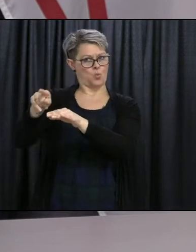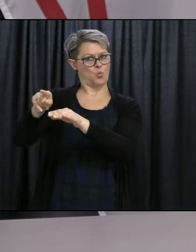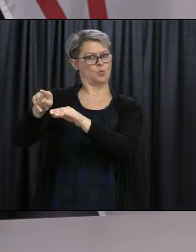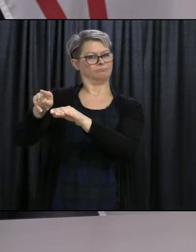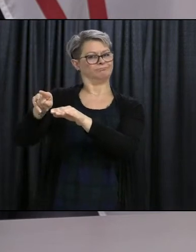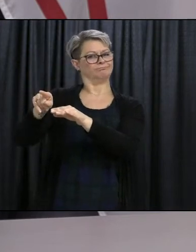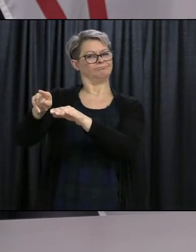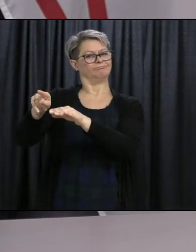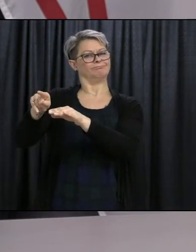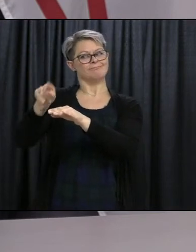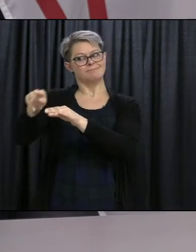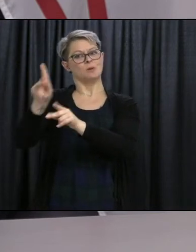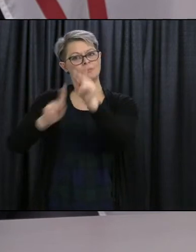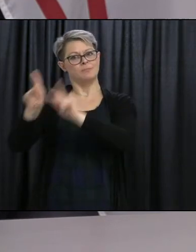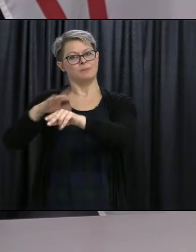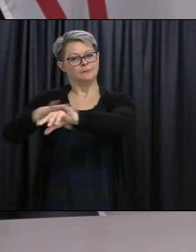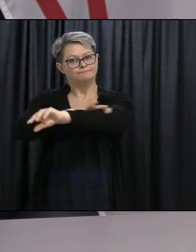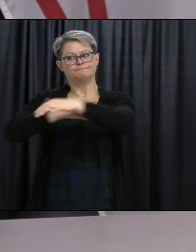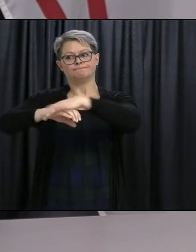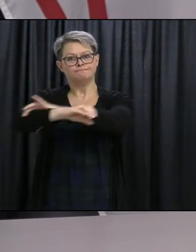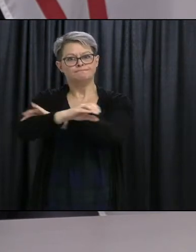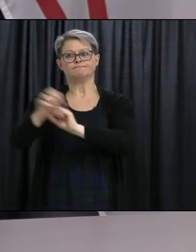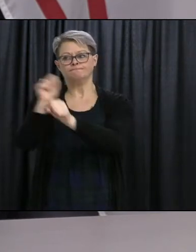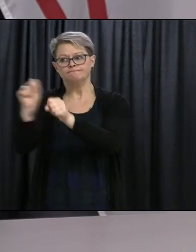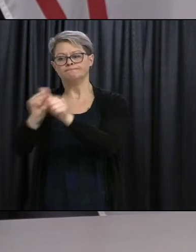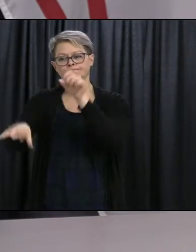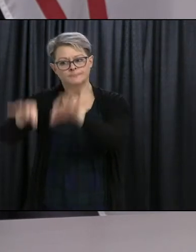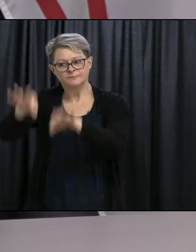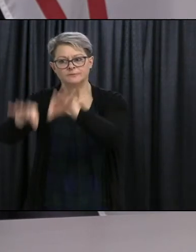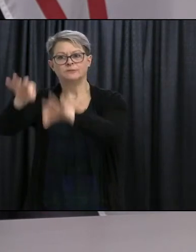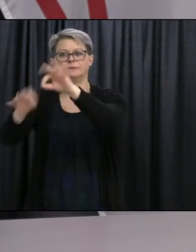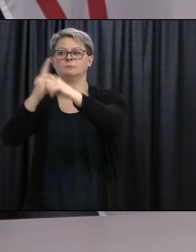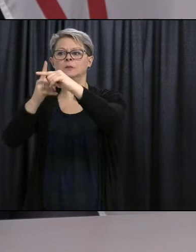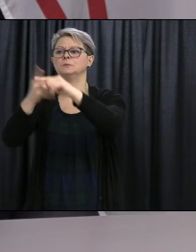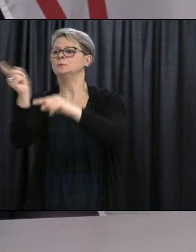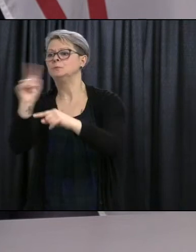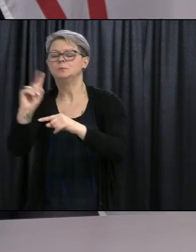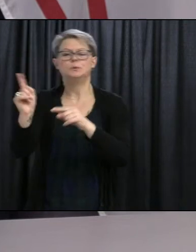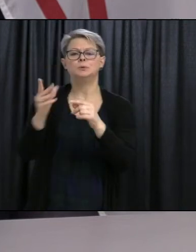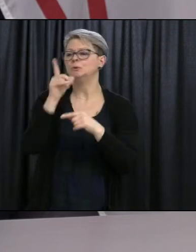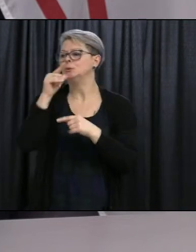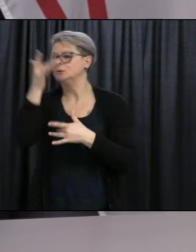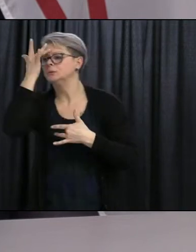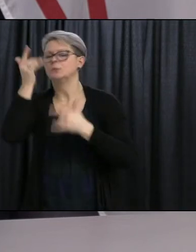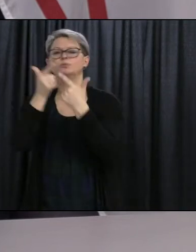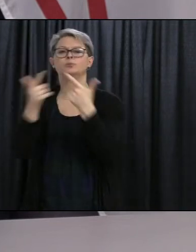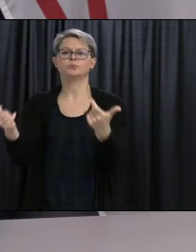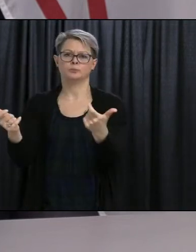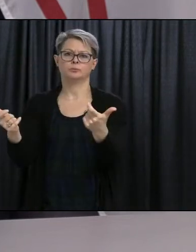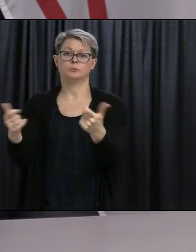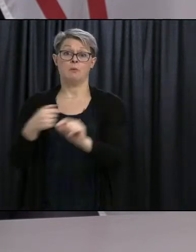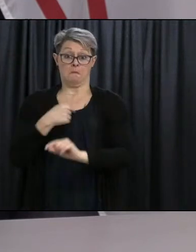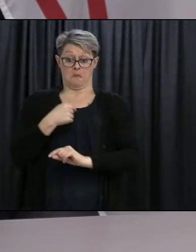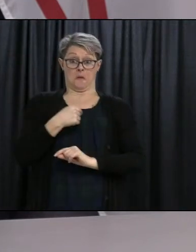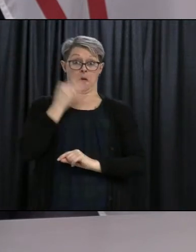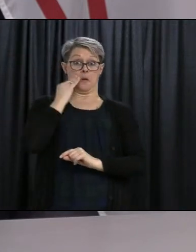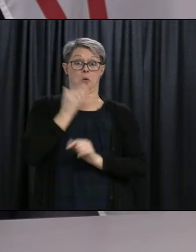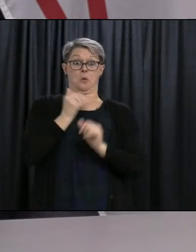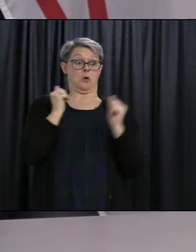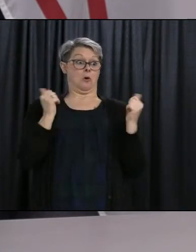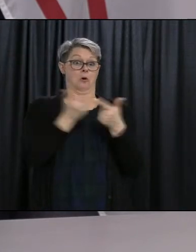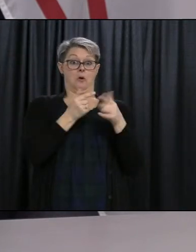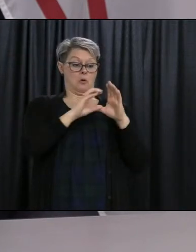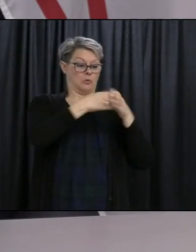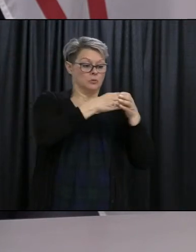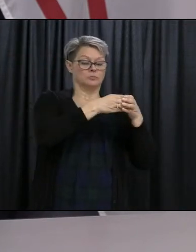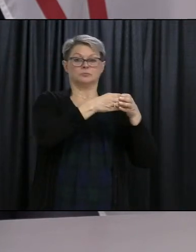people who are on the ground who are really looking at all the cases and finding out where the cases are. So I would not necessarily know where every case is or